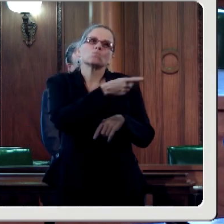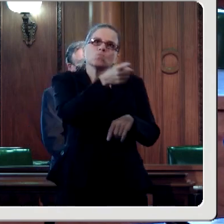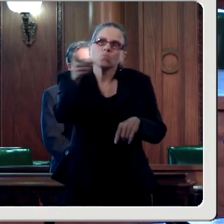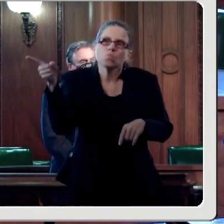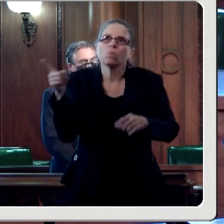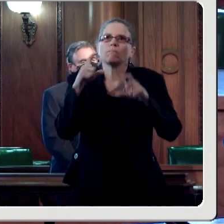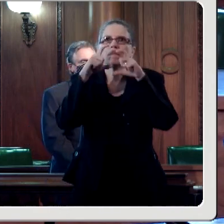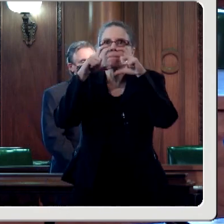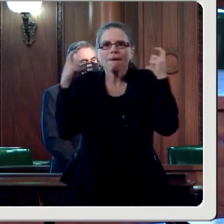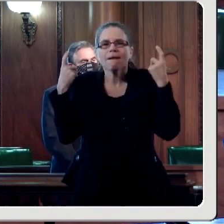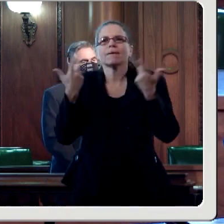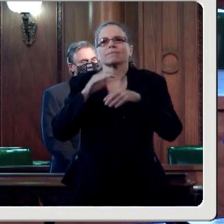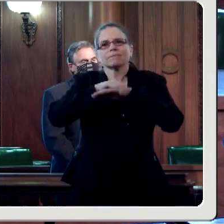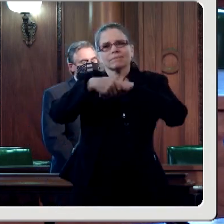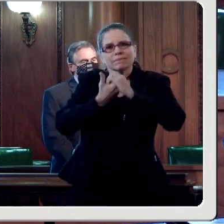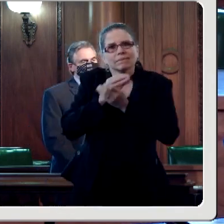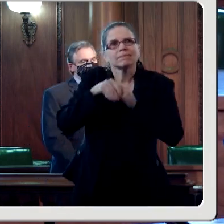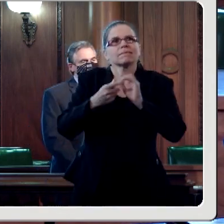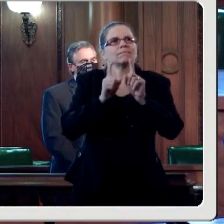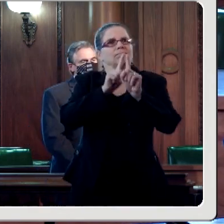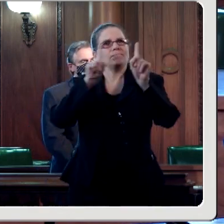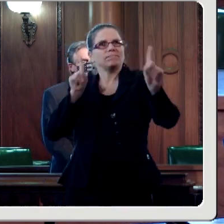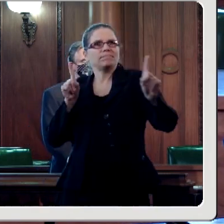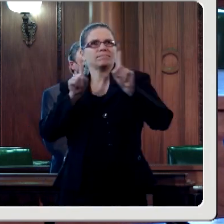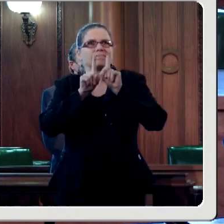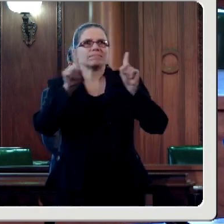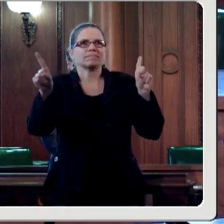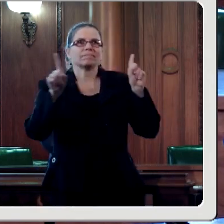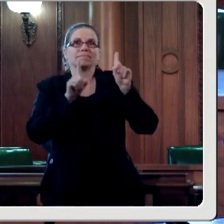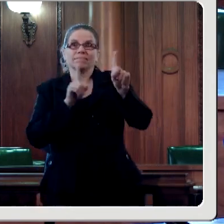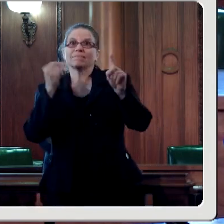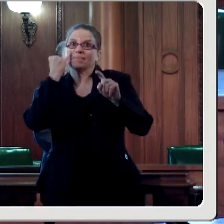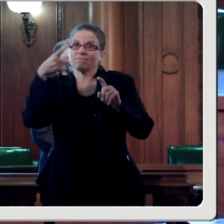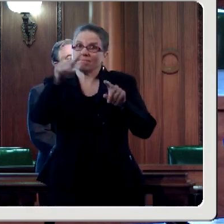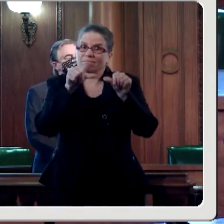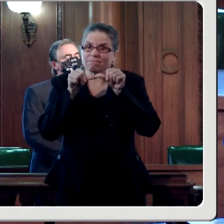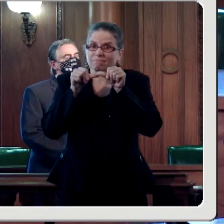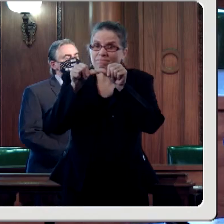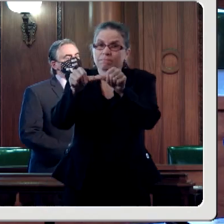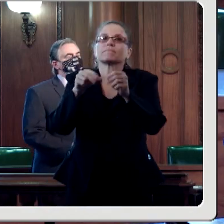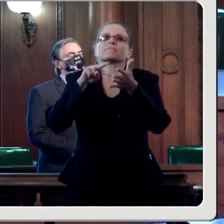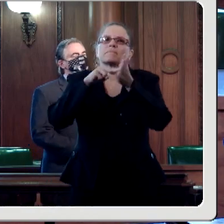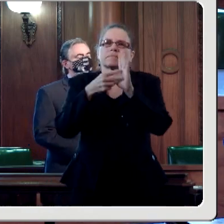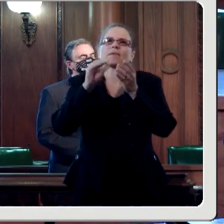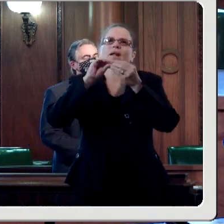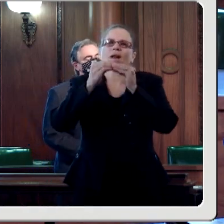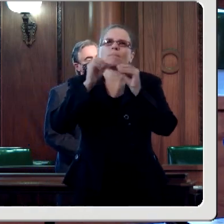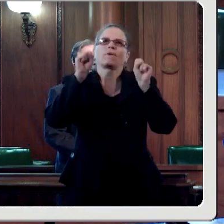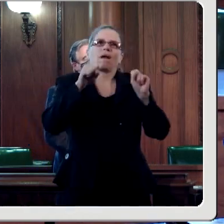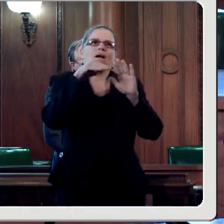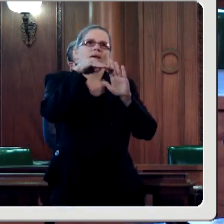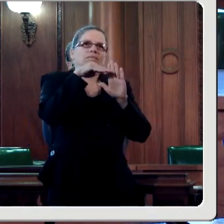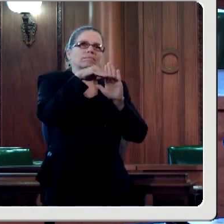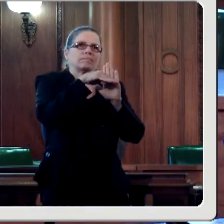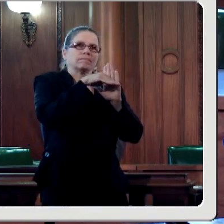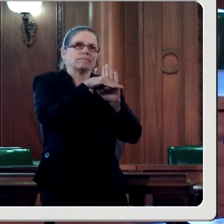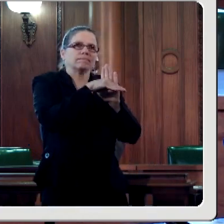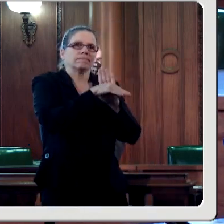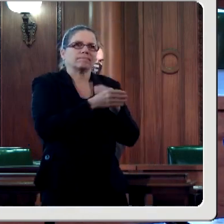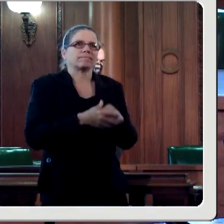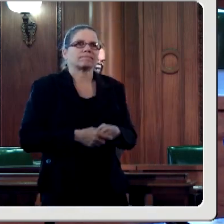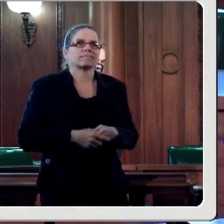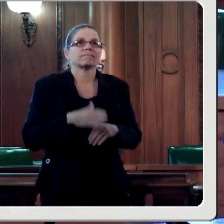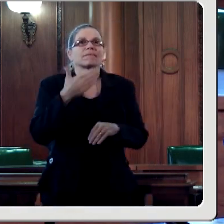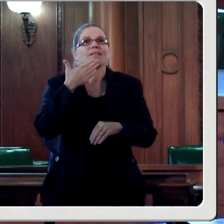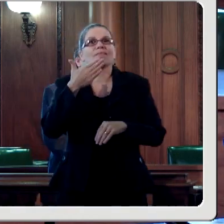distance guidelines, we can get back to green hopefully very soon. We've met with the Mayor and Finance, and thank you, Mayor. He's preparing to